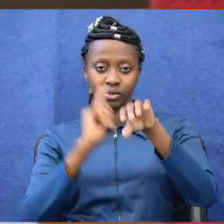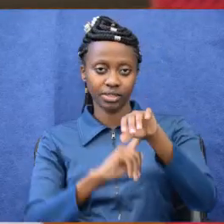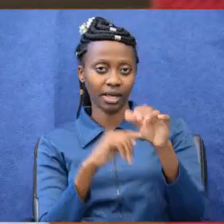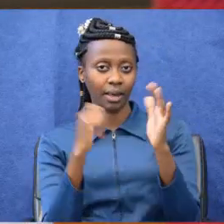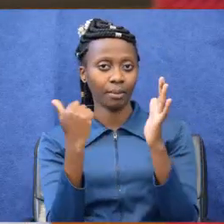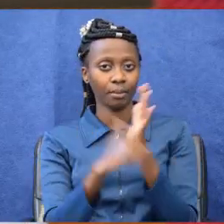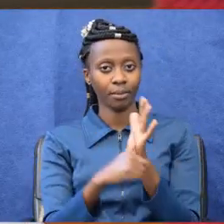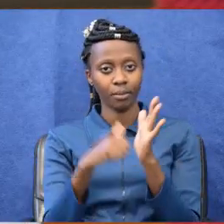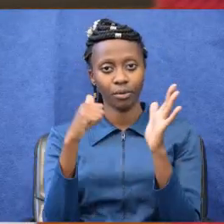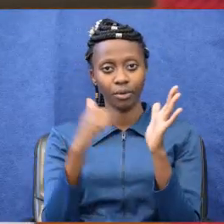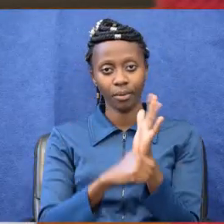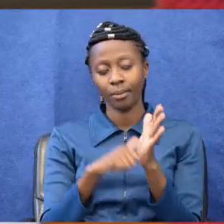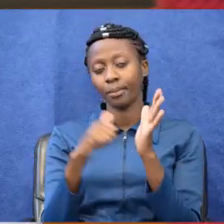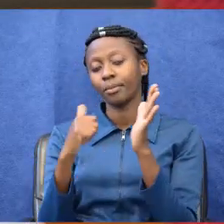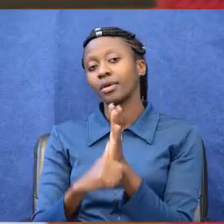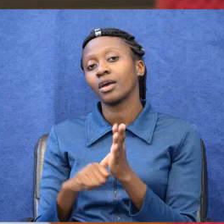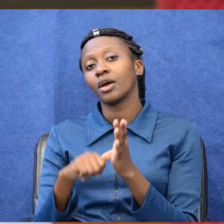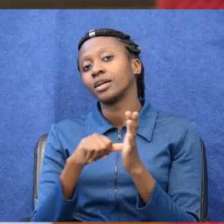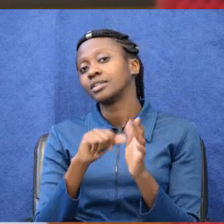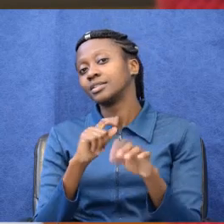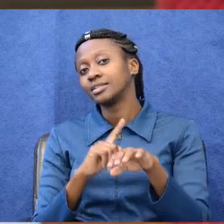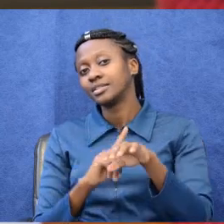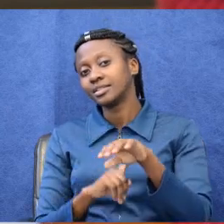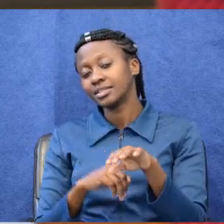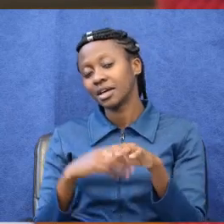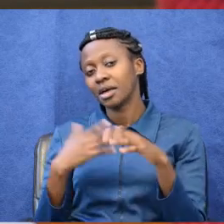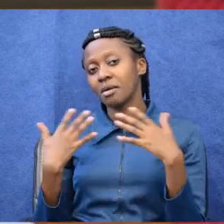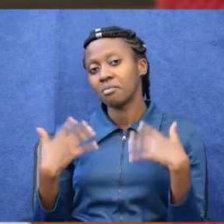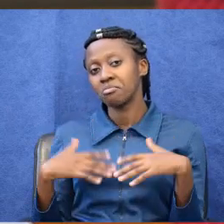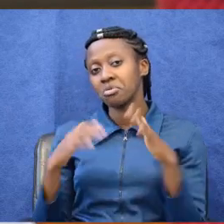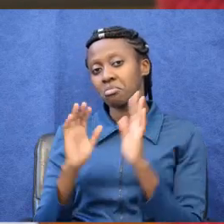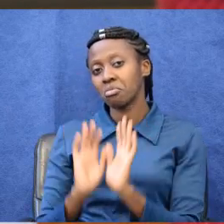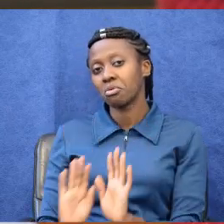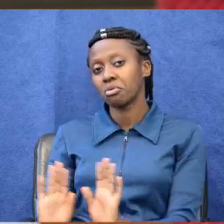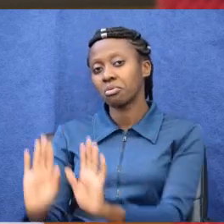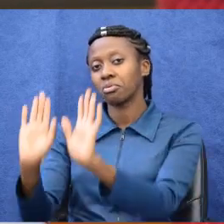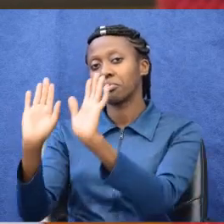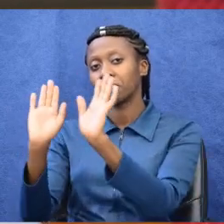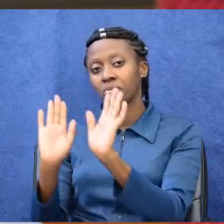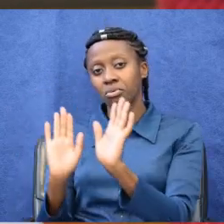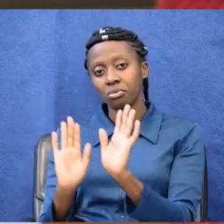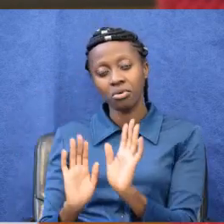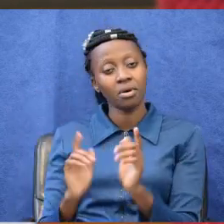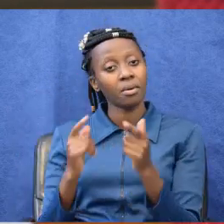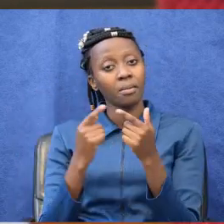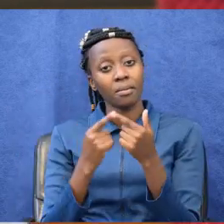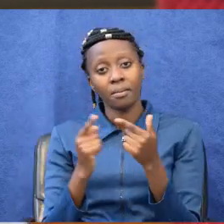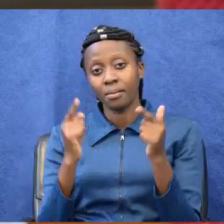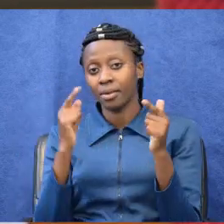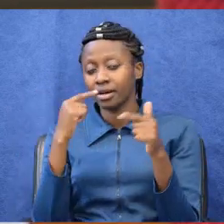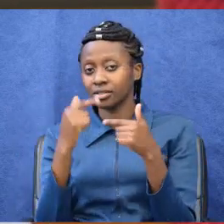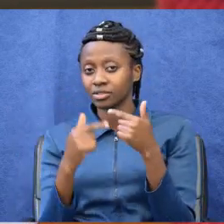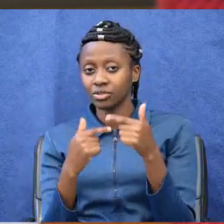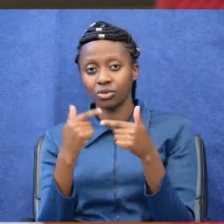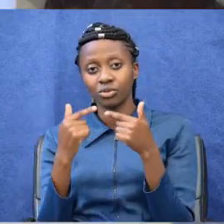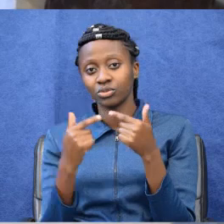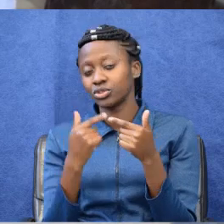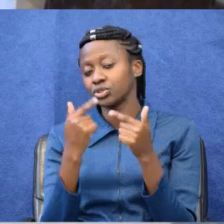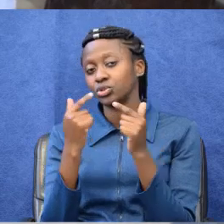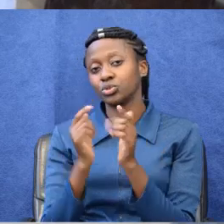troubles come. When people leave you, your very friends, cry out